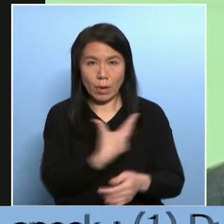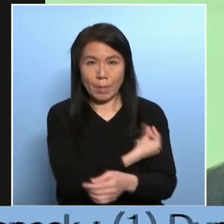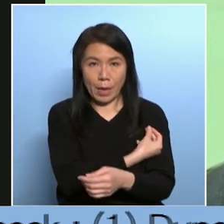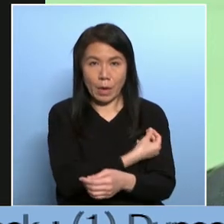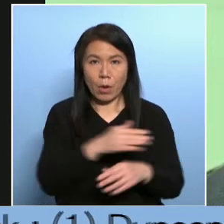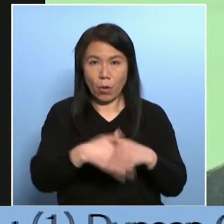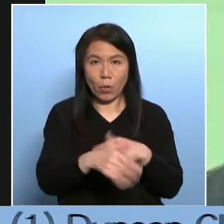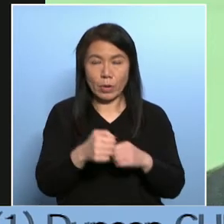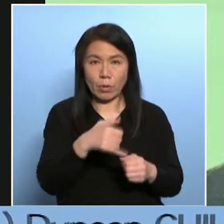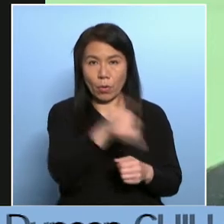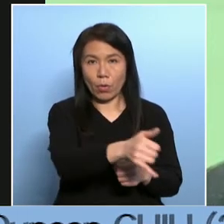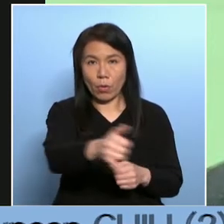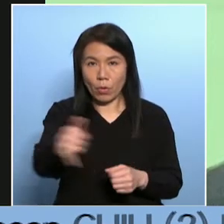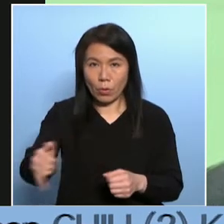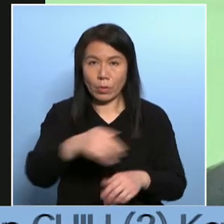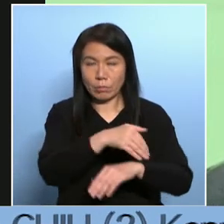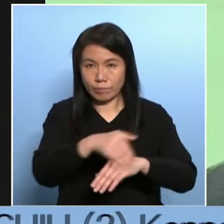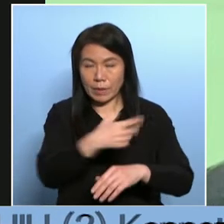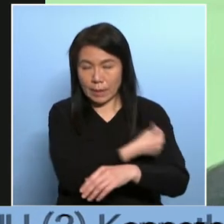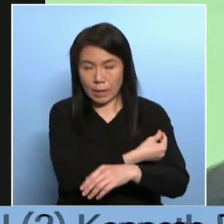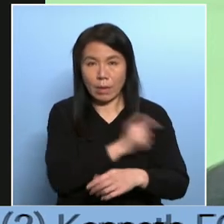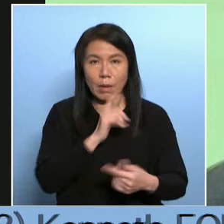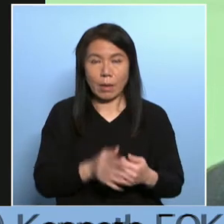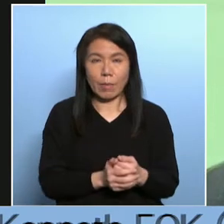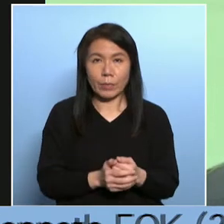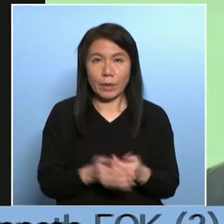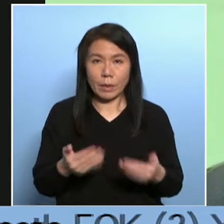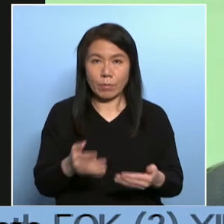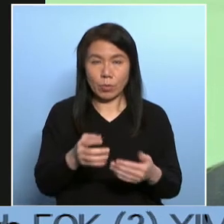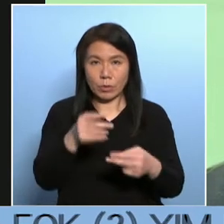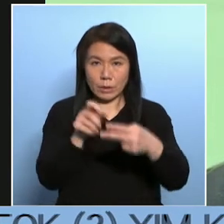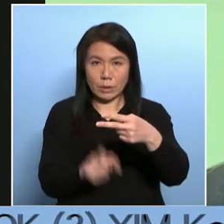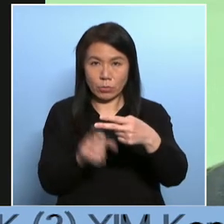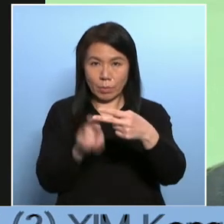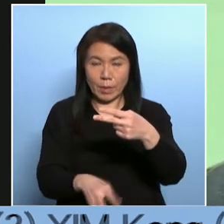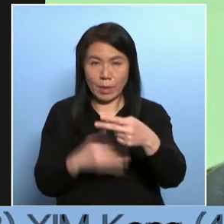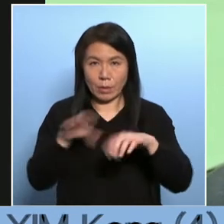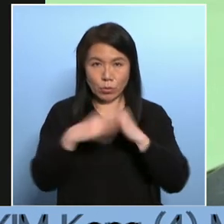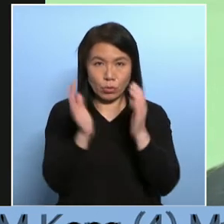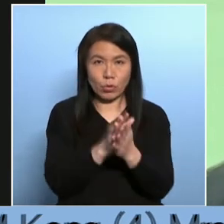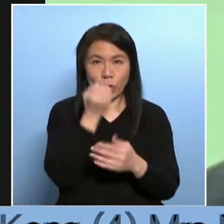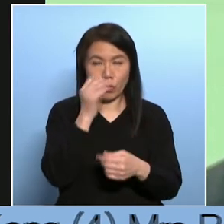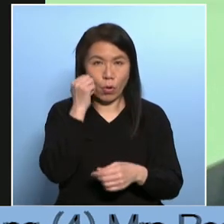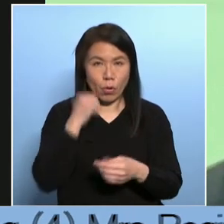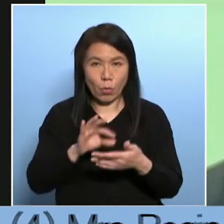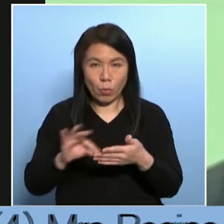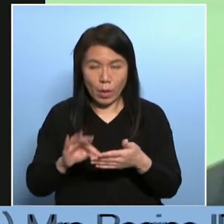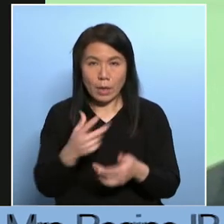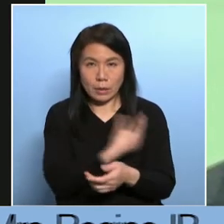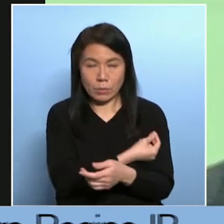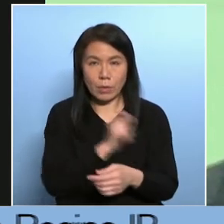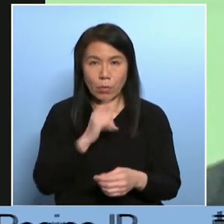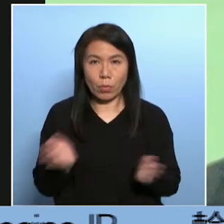on in order to step up our outreaching efforts for vaccination so that I would be able to do